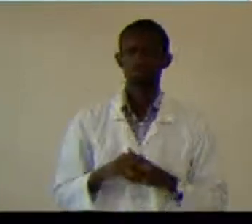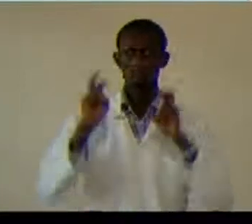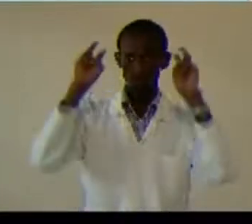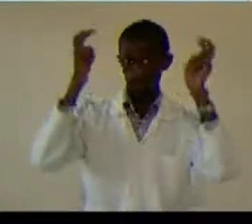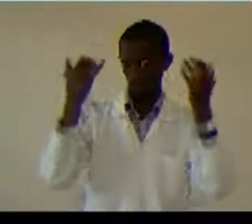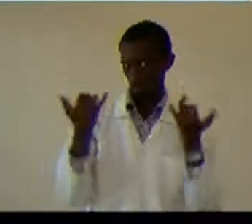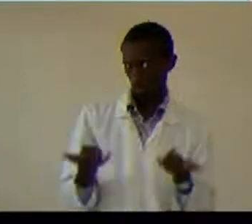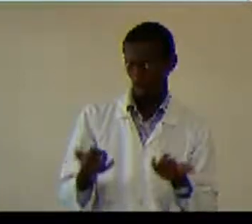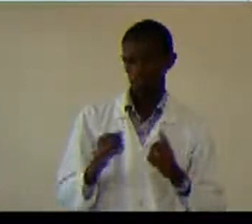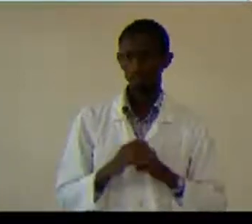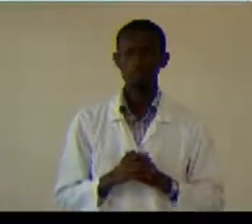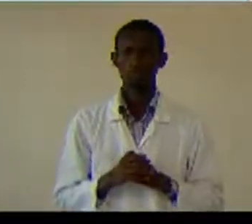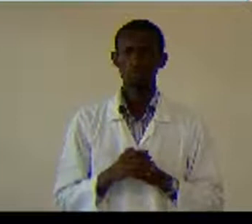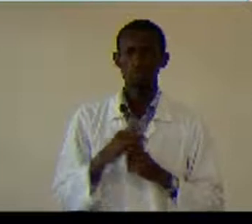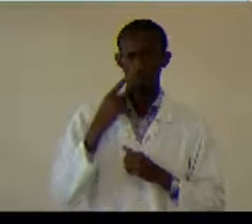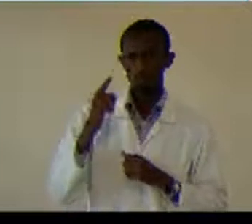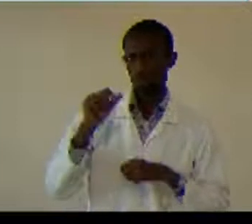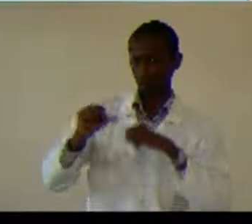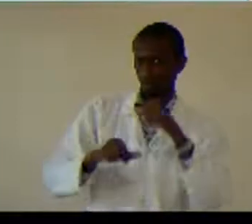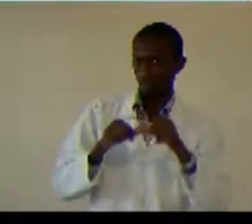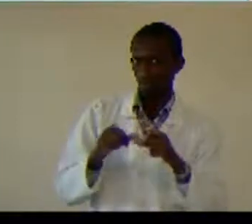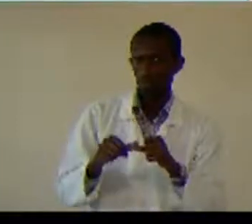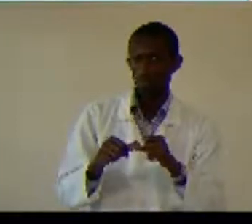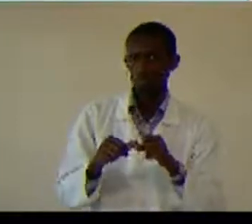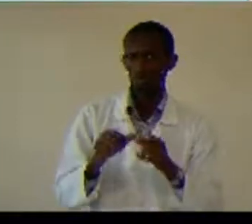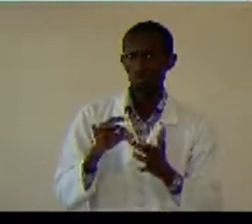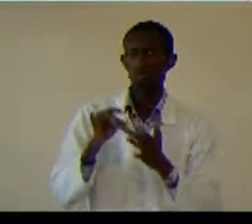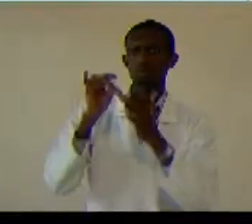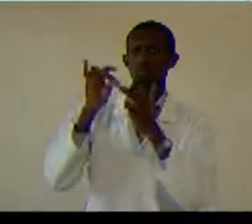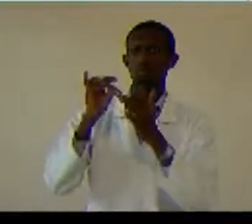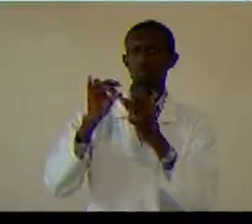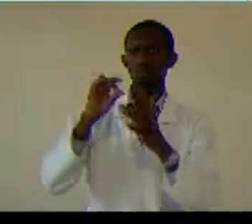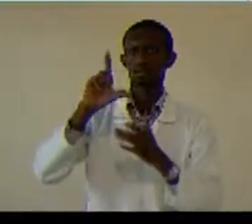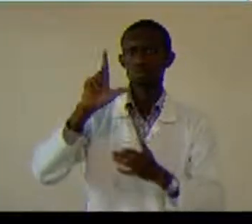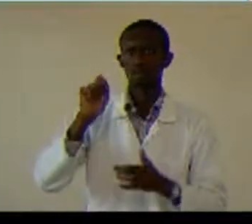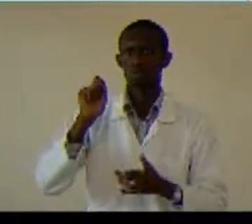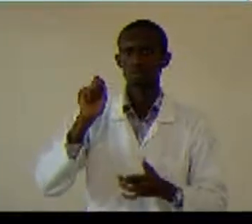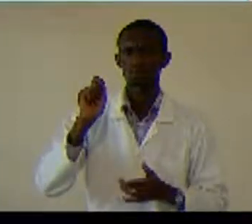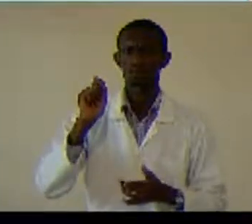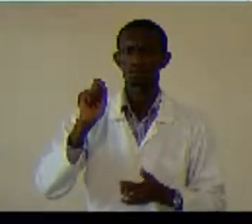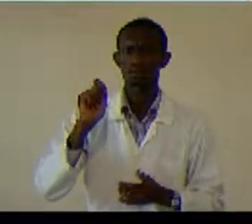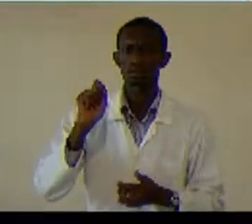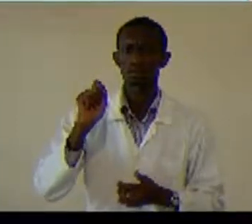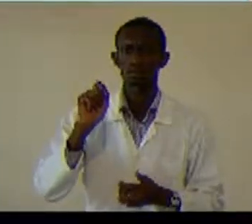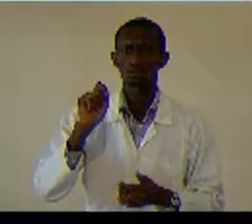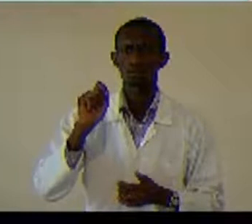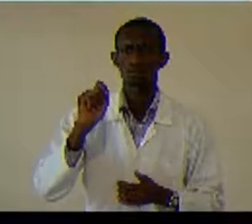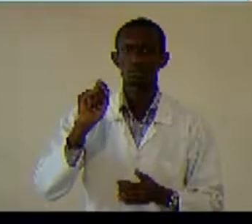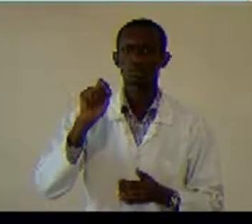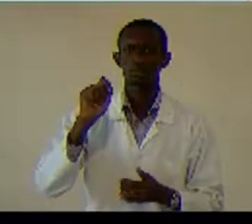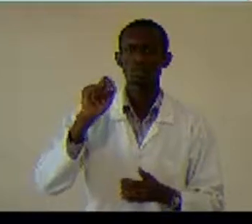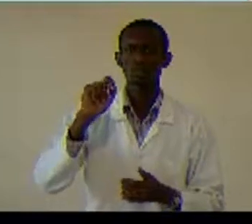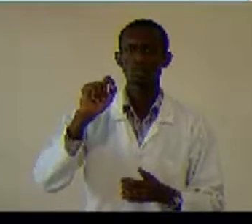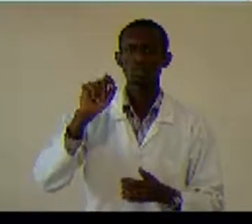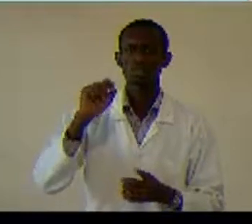today is going to be about specific latent heat, okay? Last time we looked at latent